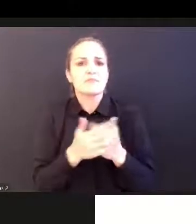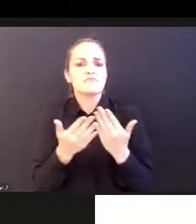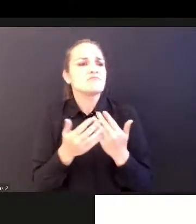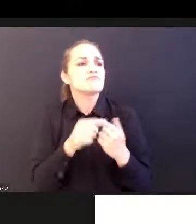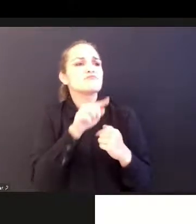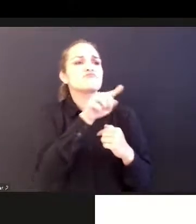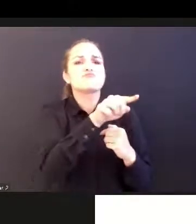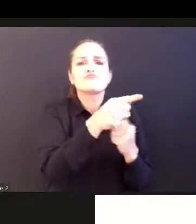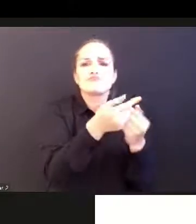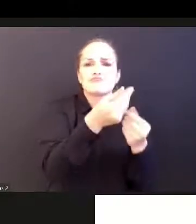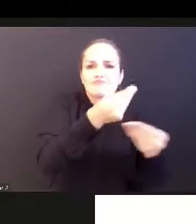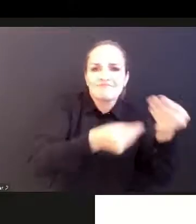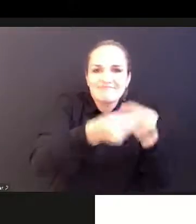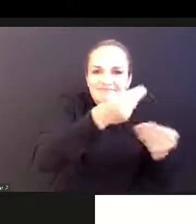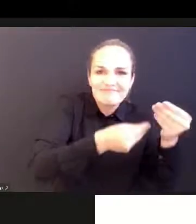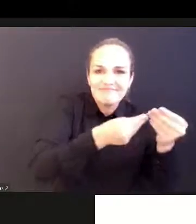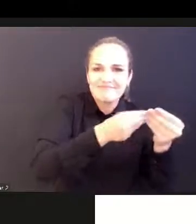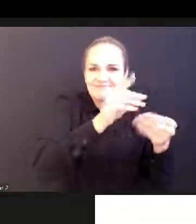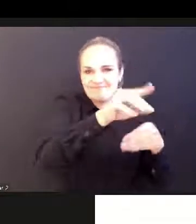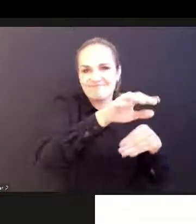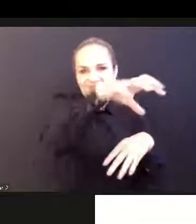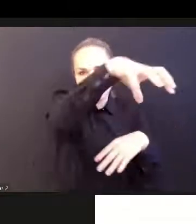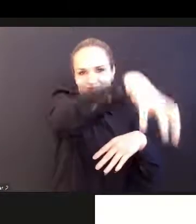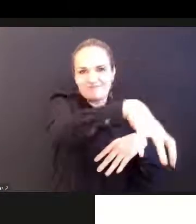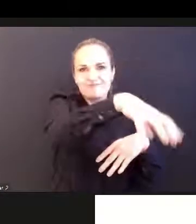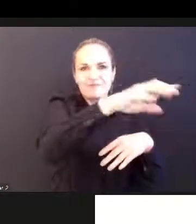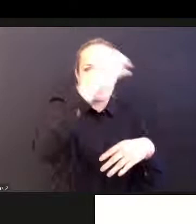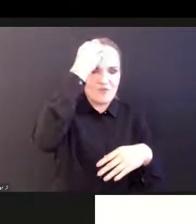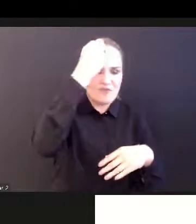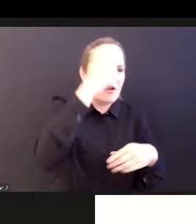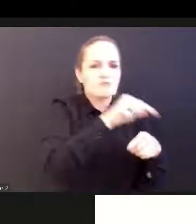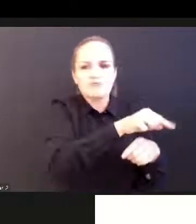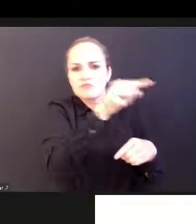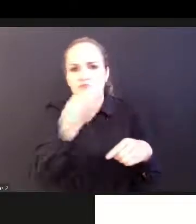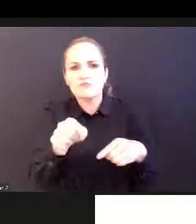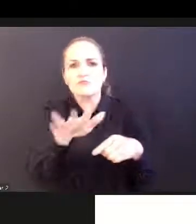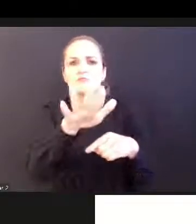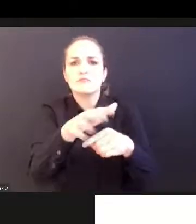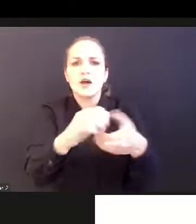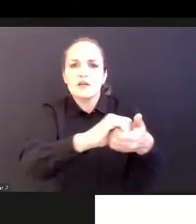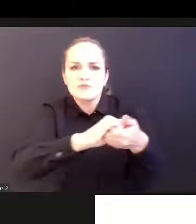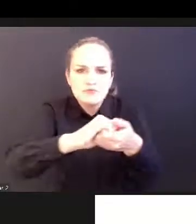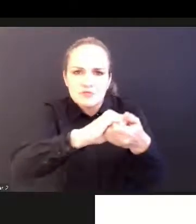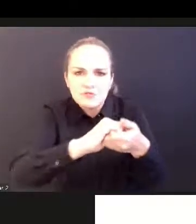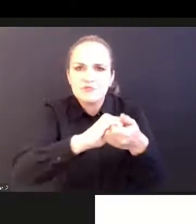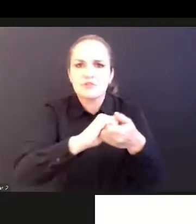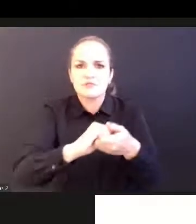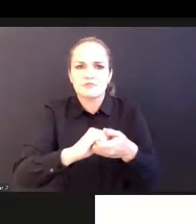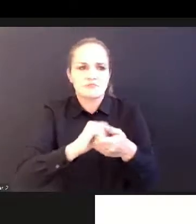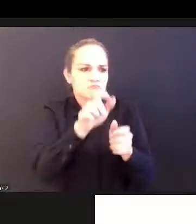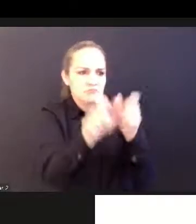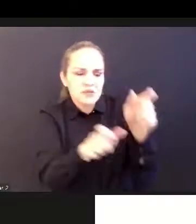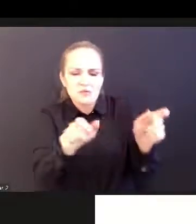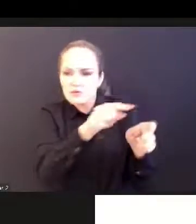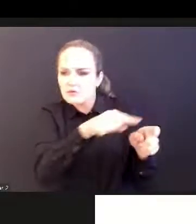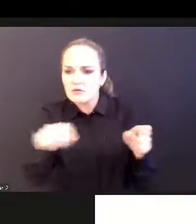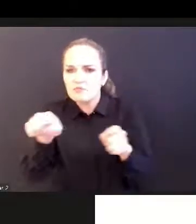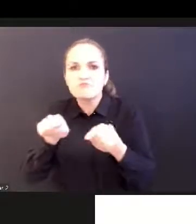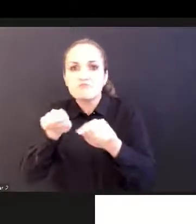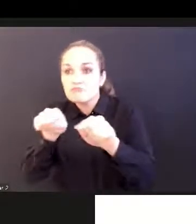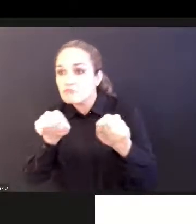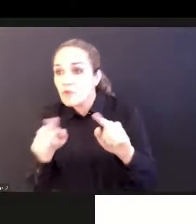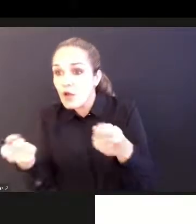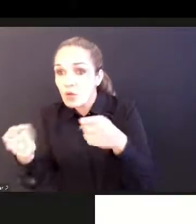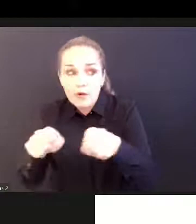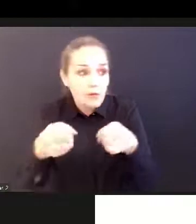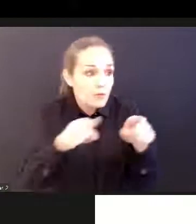groups as well to make sure that, we are seeing both. Sometimes what is the challenge is that probably the trade